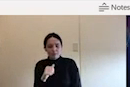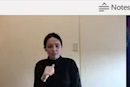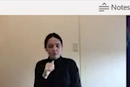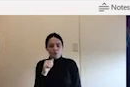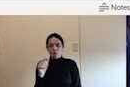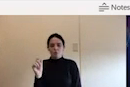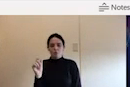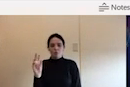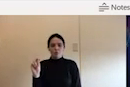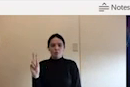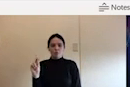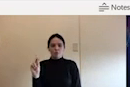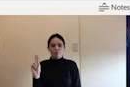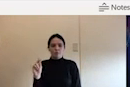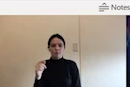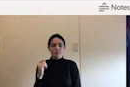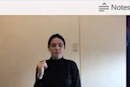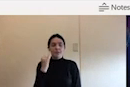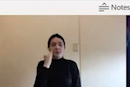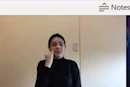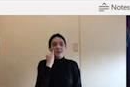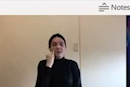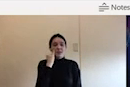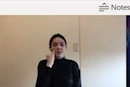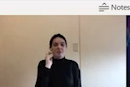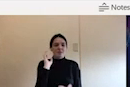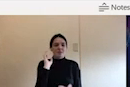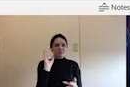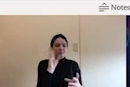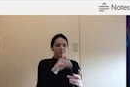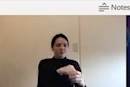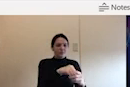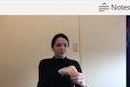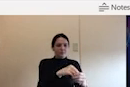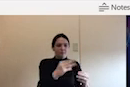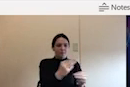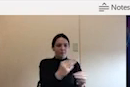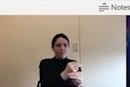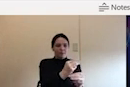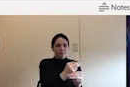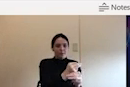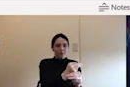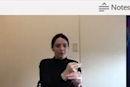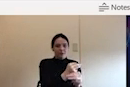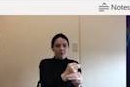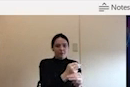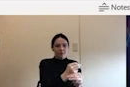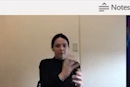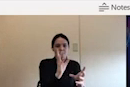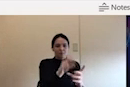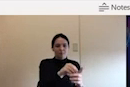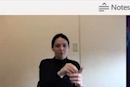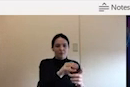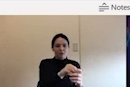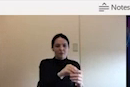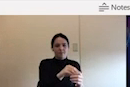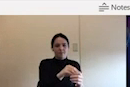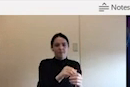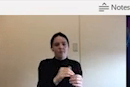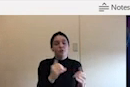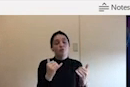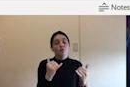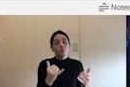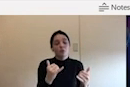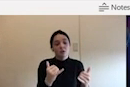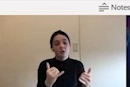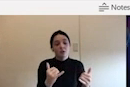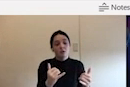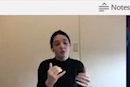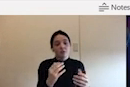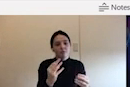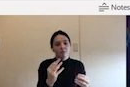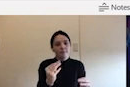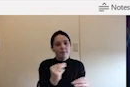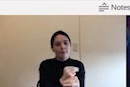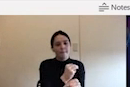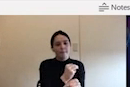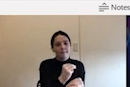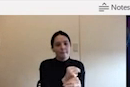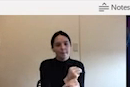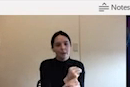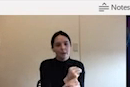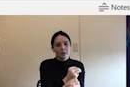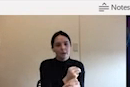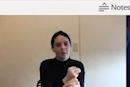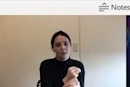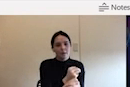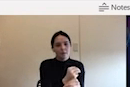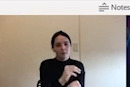bring applications of mathematics into math classrooms, right? Because right now the way we do math it's extremely